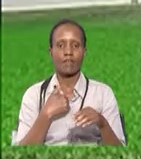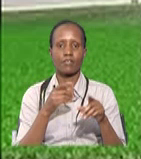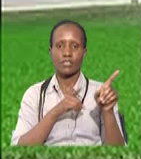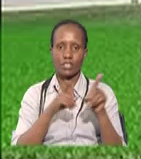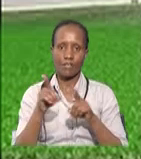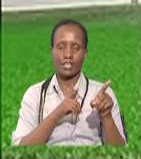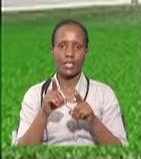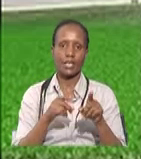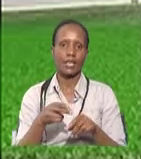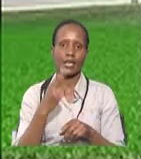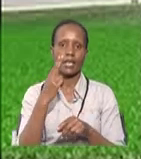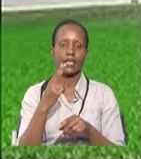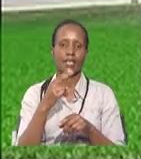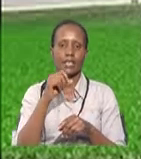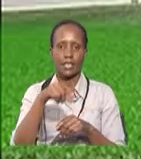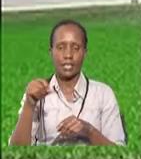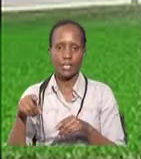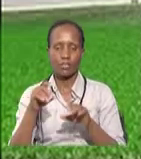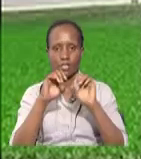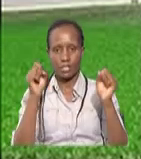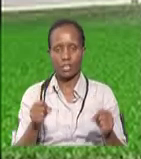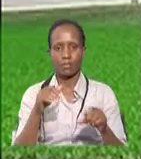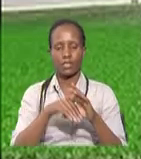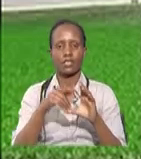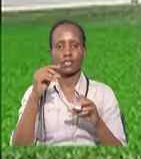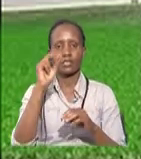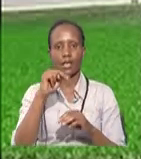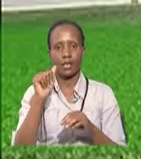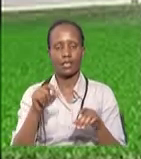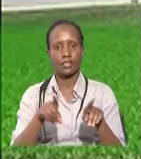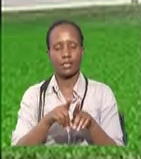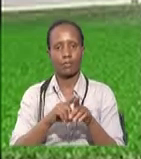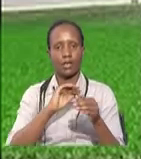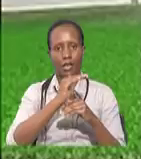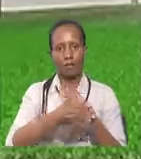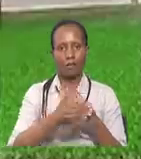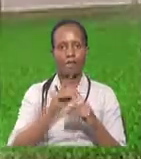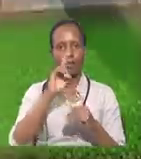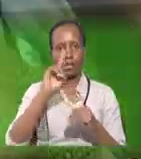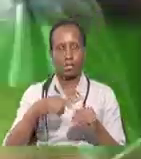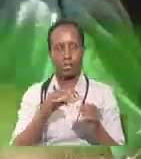traveling gun irrigation system in Tana Irrigation Scheme, covering 1,000 acres.